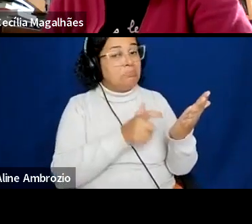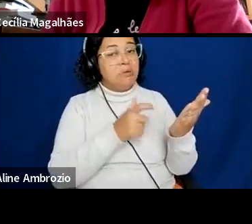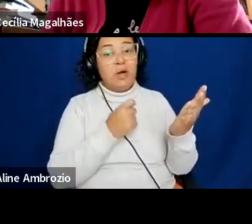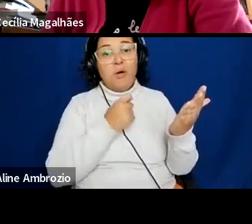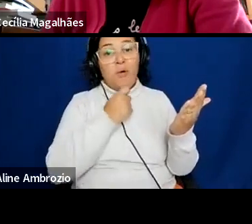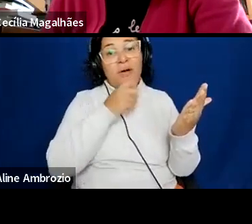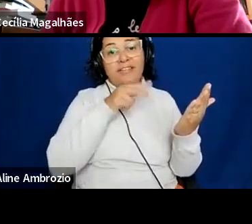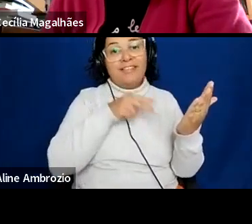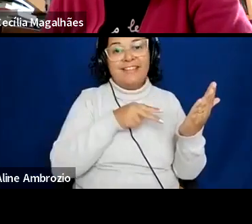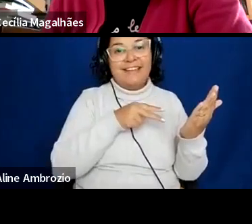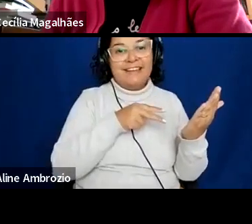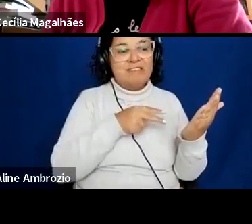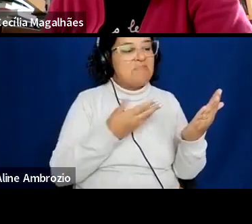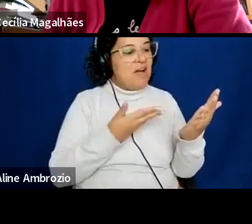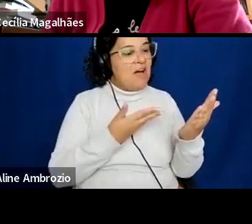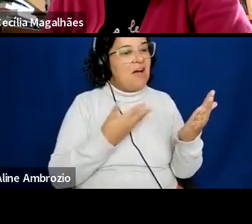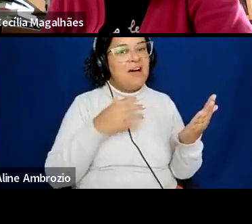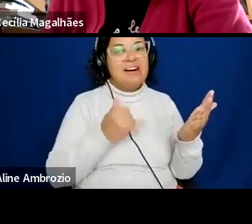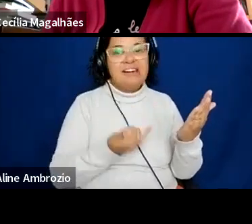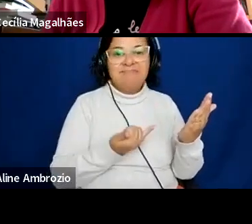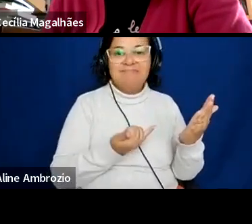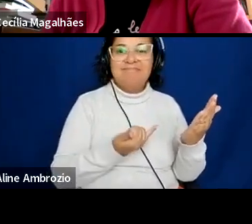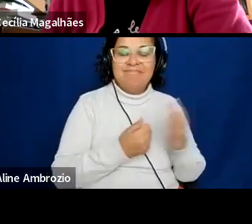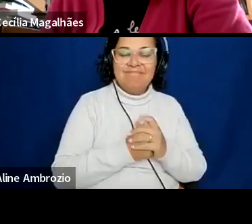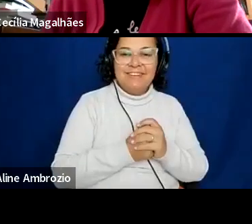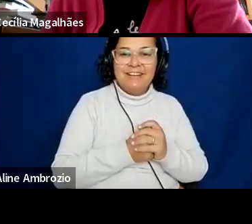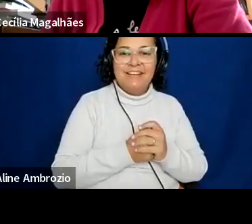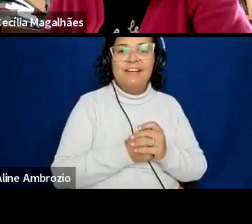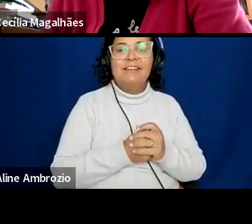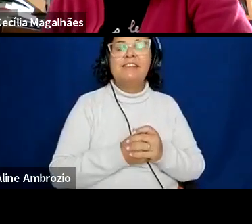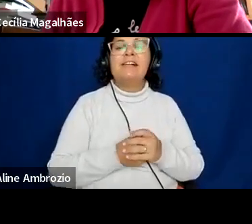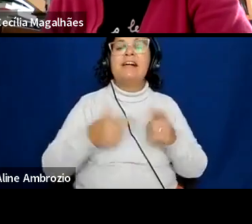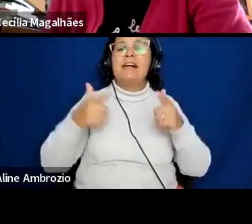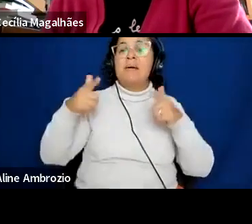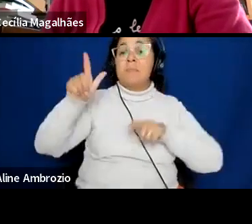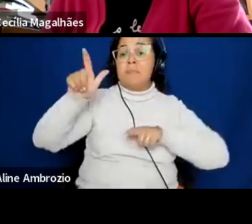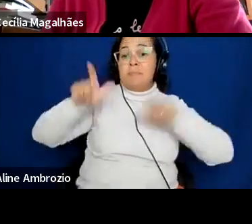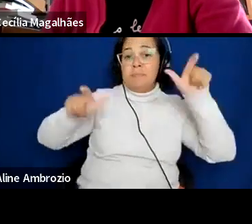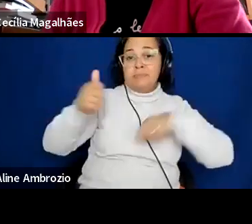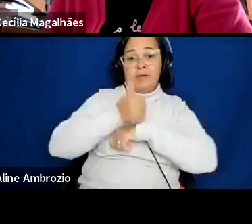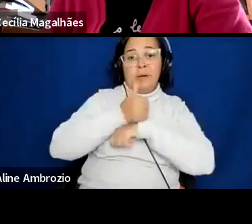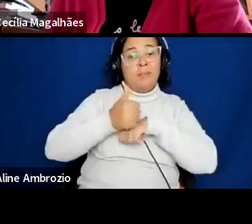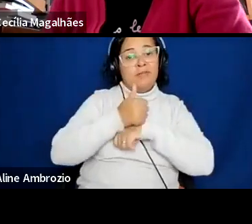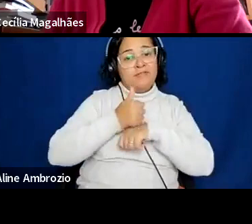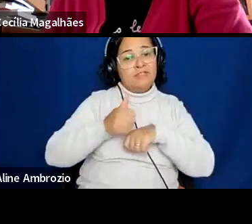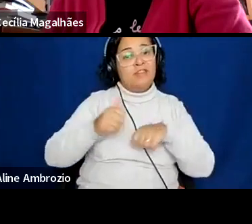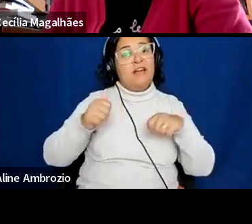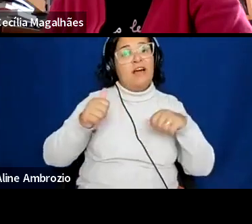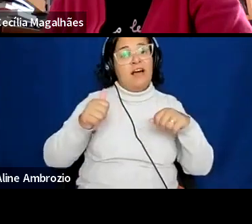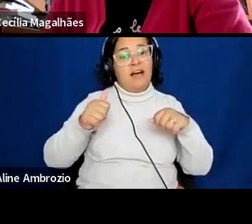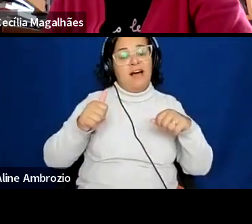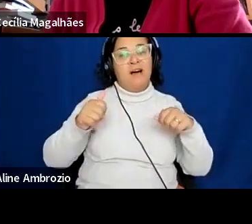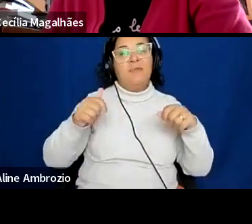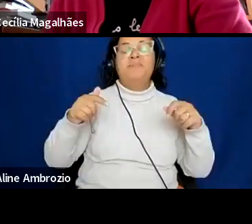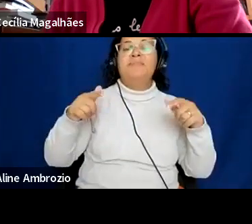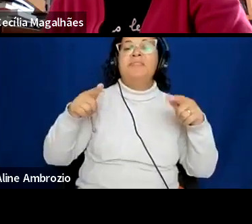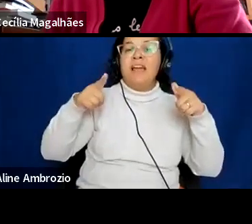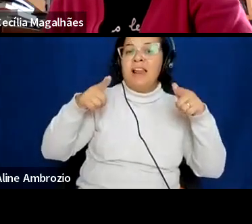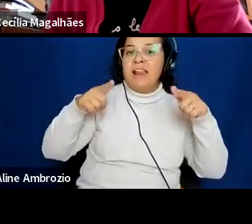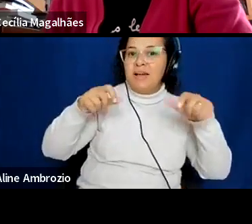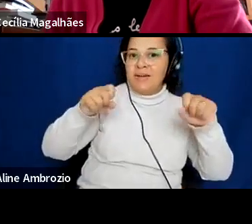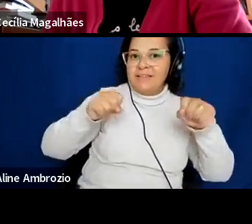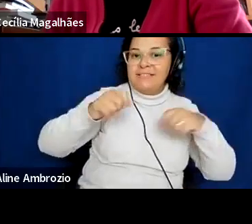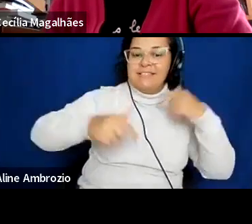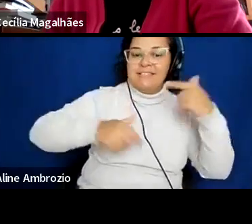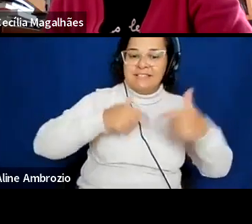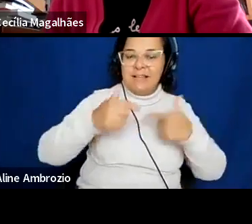linguists such as us to read Marx and understand the importance that Marx has for us. So I think that is an